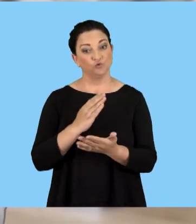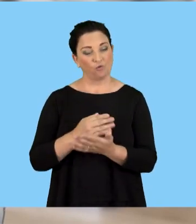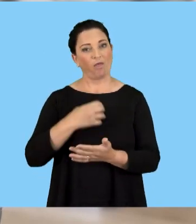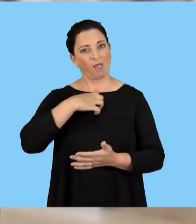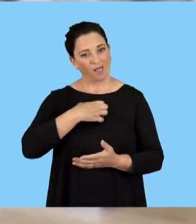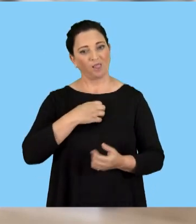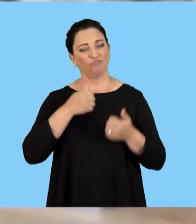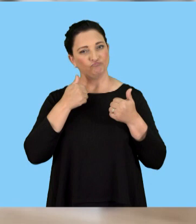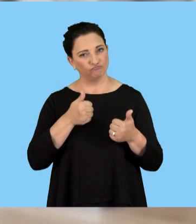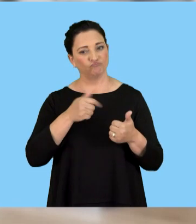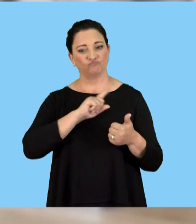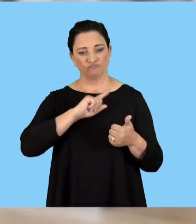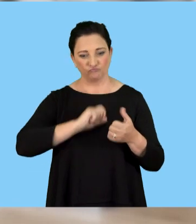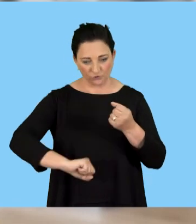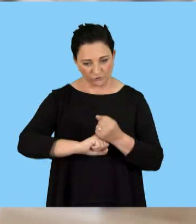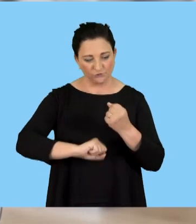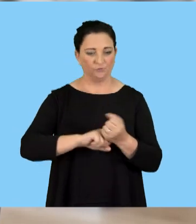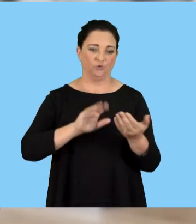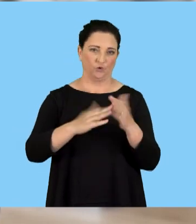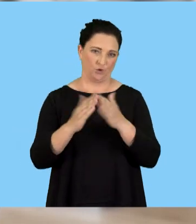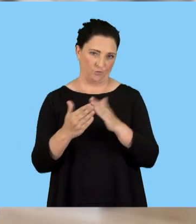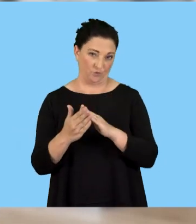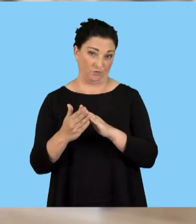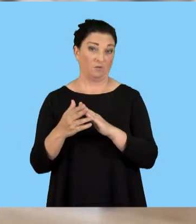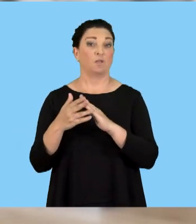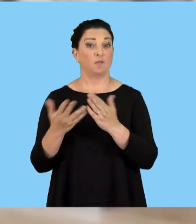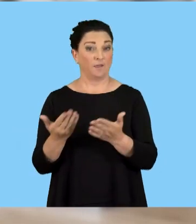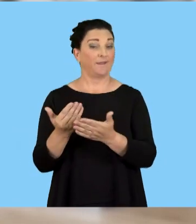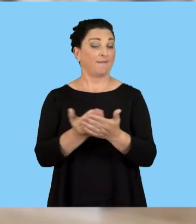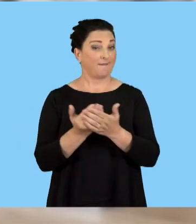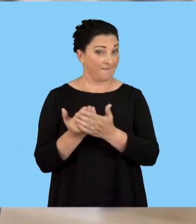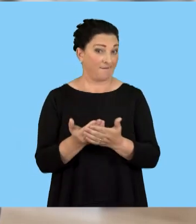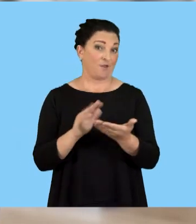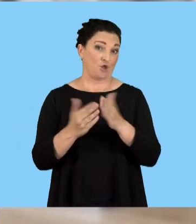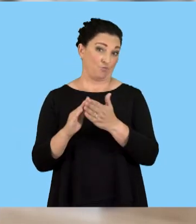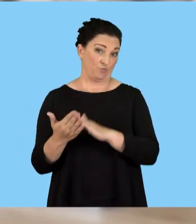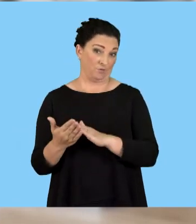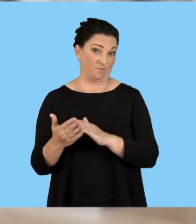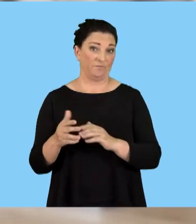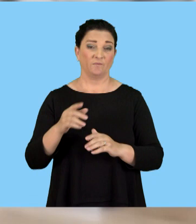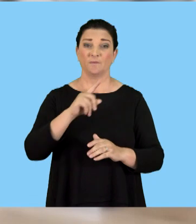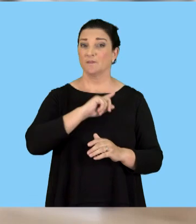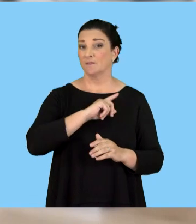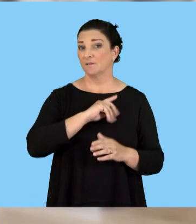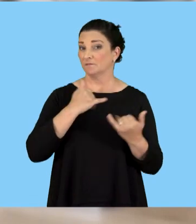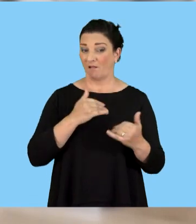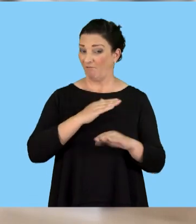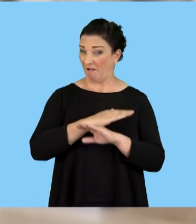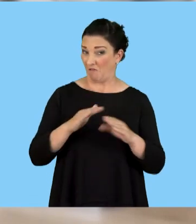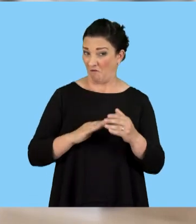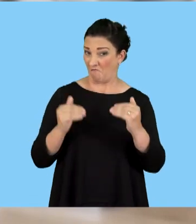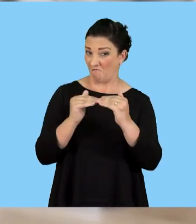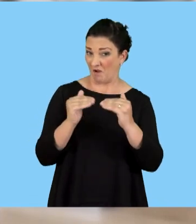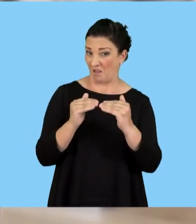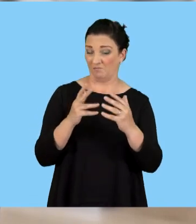decision to show that we correct for the community and to show that we care for the community. Hence, we are saying we are not going to engage in